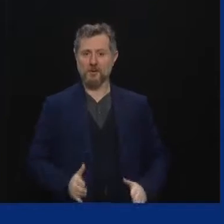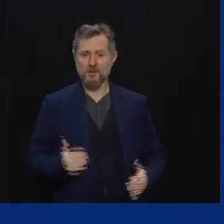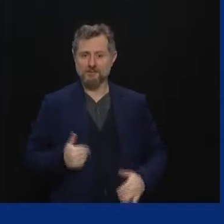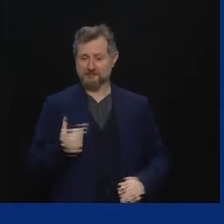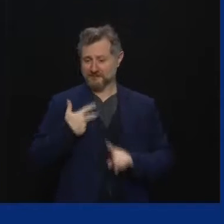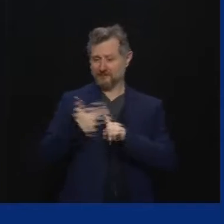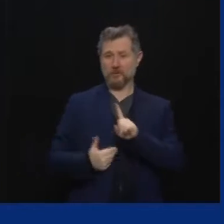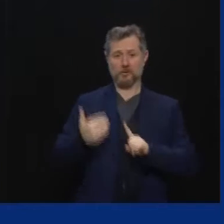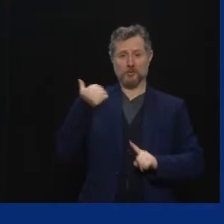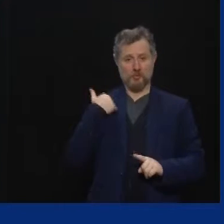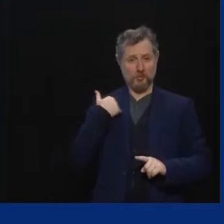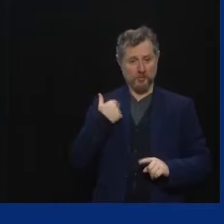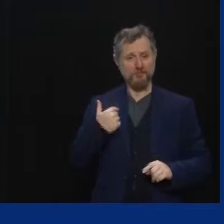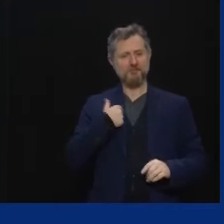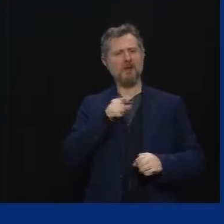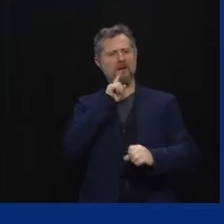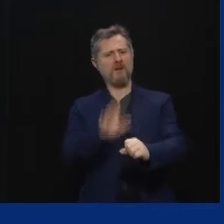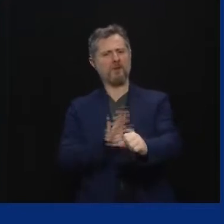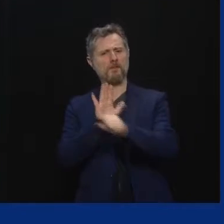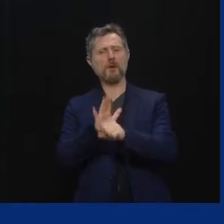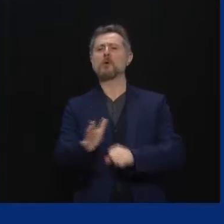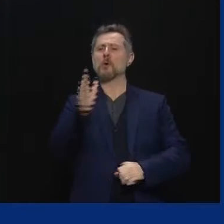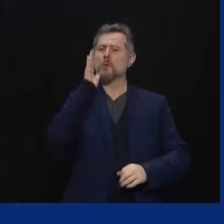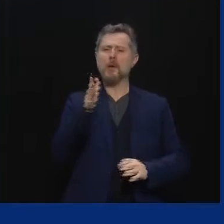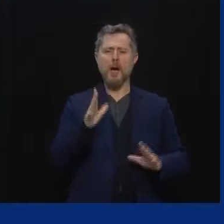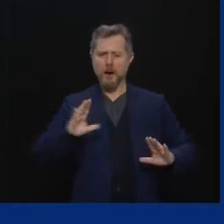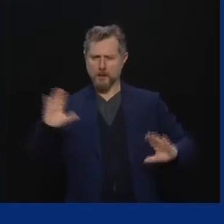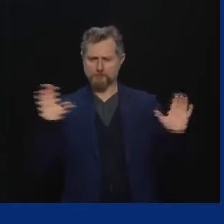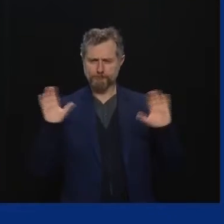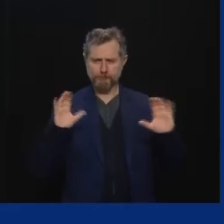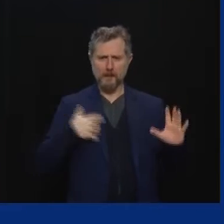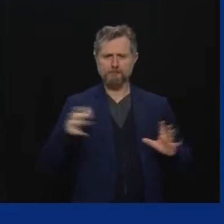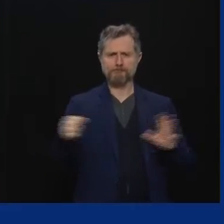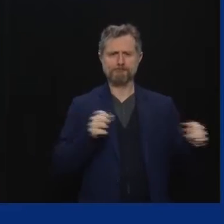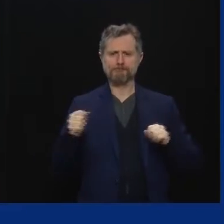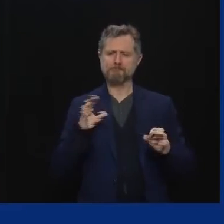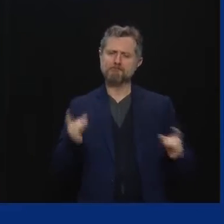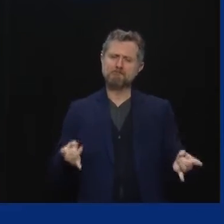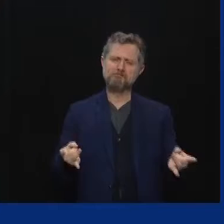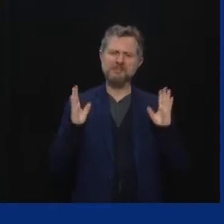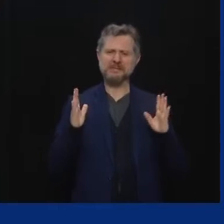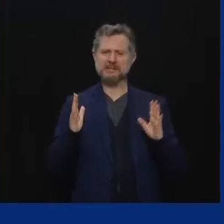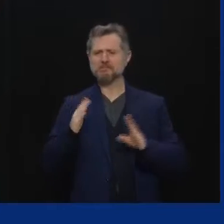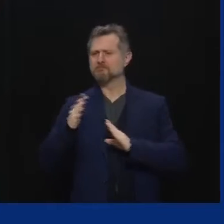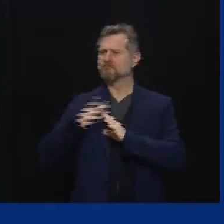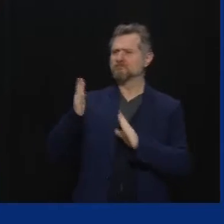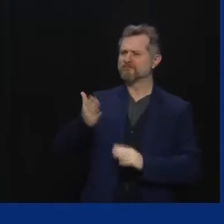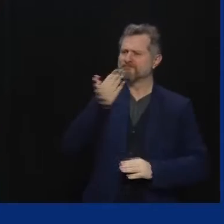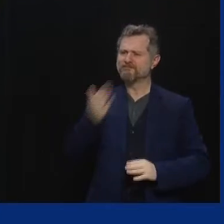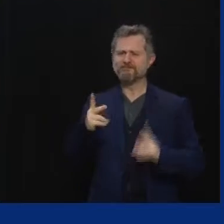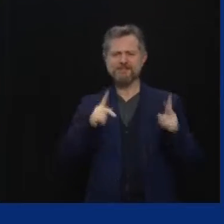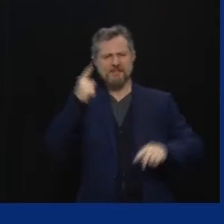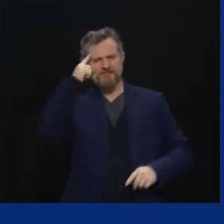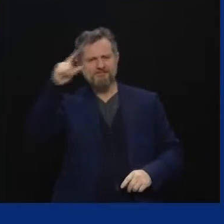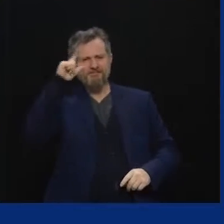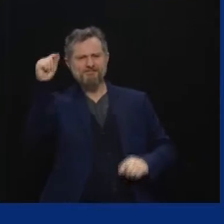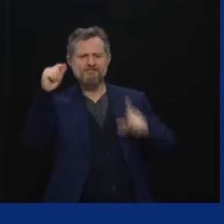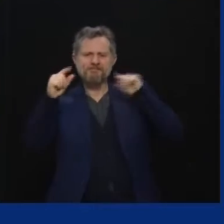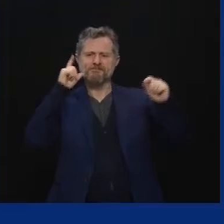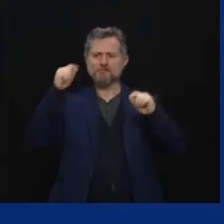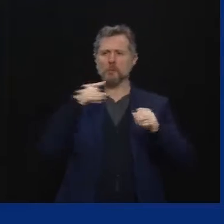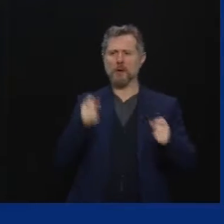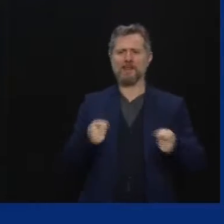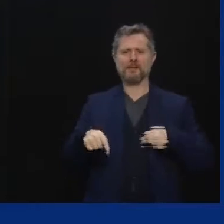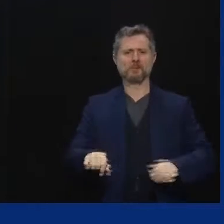best and the brightest to ensure that I was surrounded by a top-notch team to deal with all the issues that state government must deal